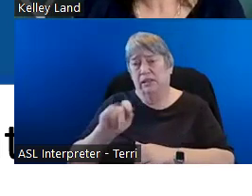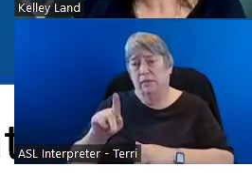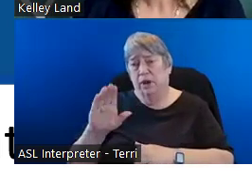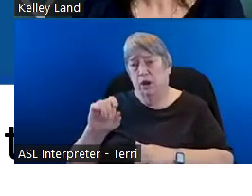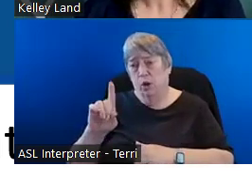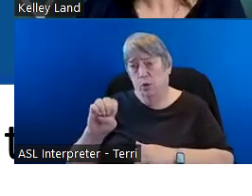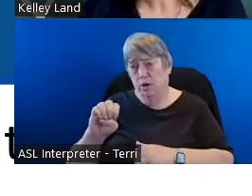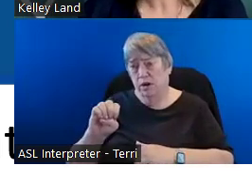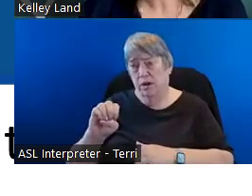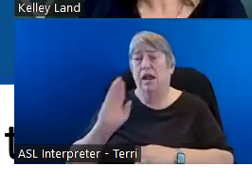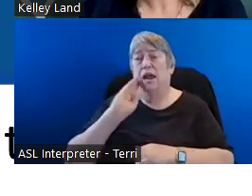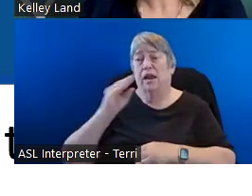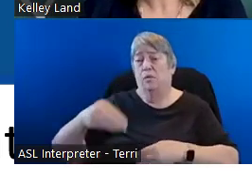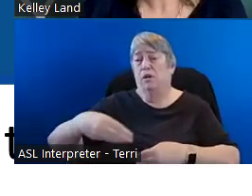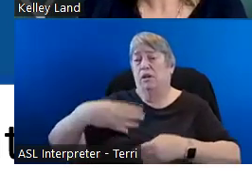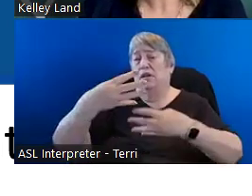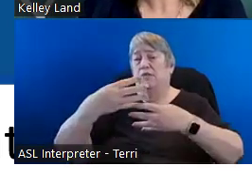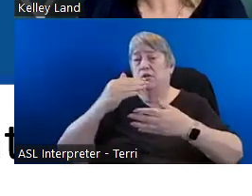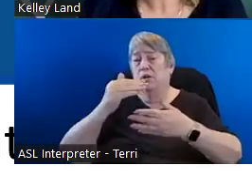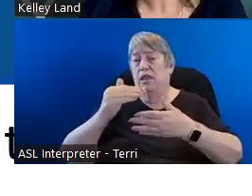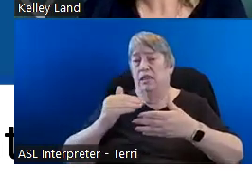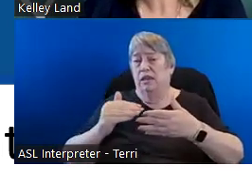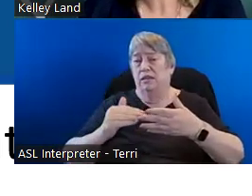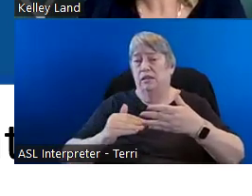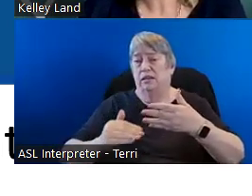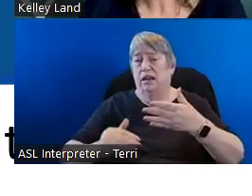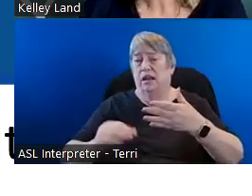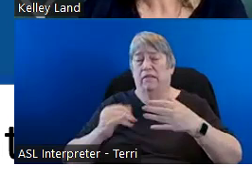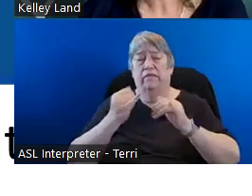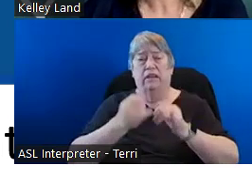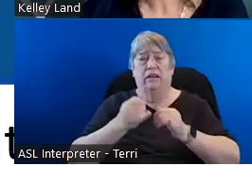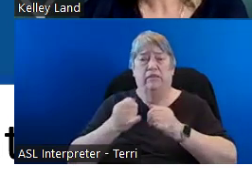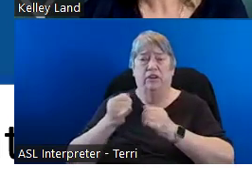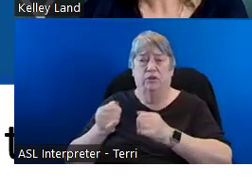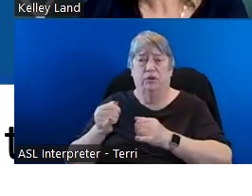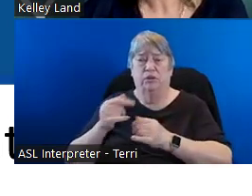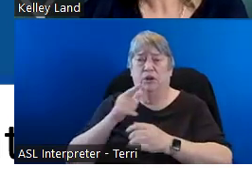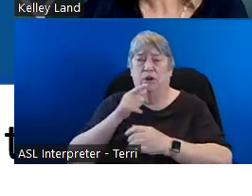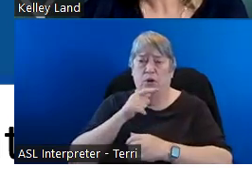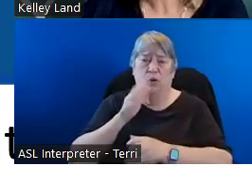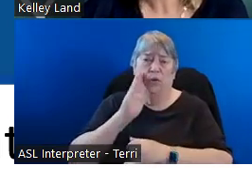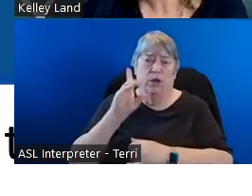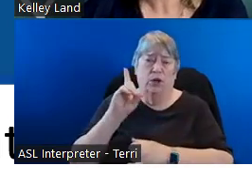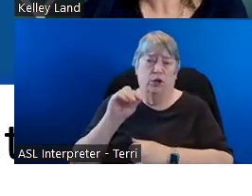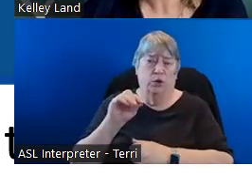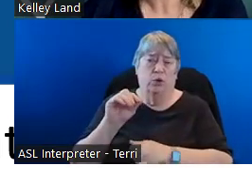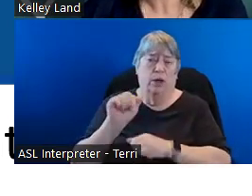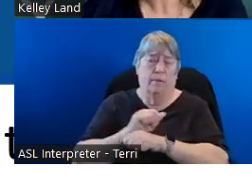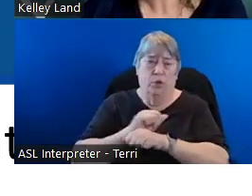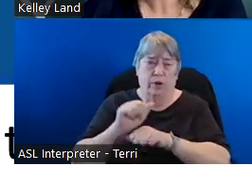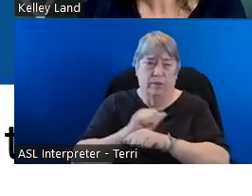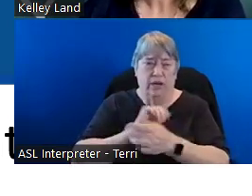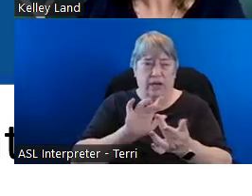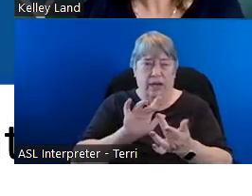will give you a list of areas or of individuals that are doing employment networks to help with